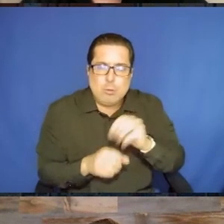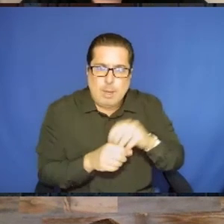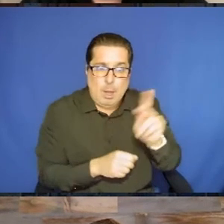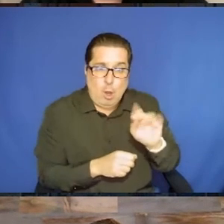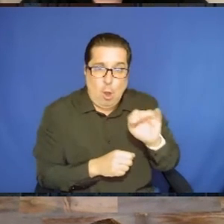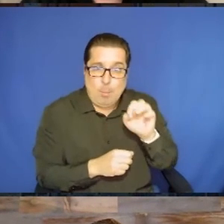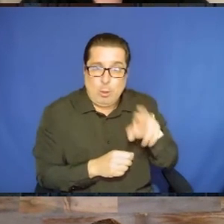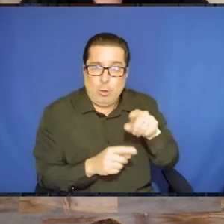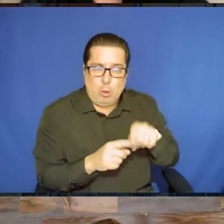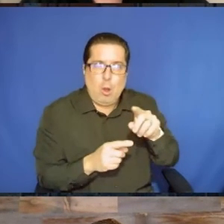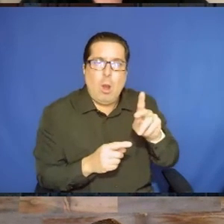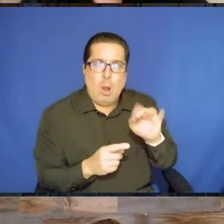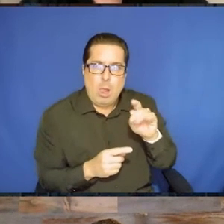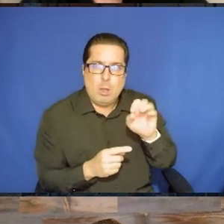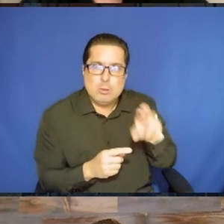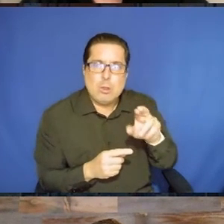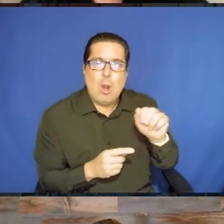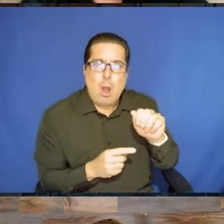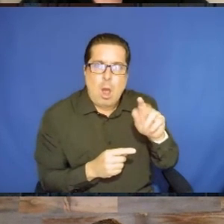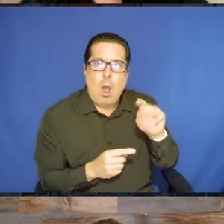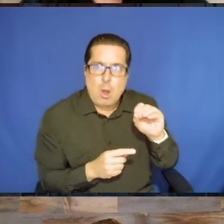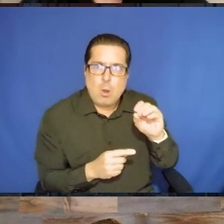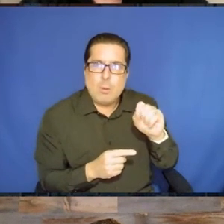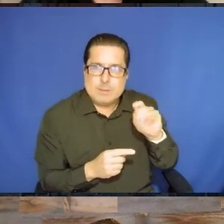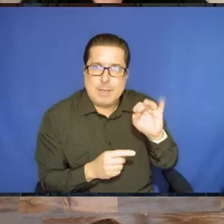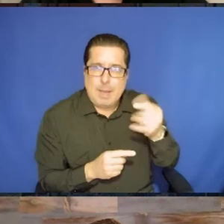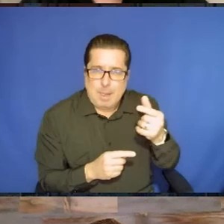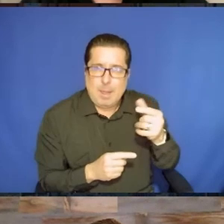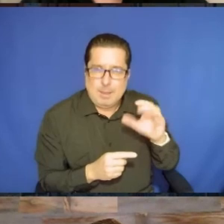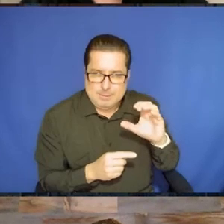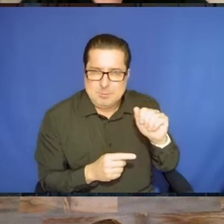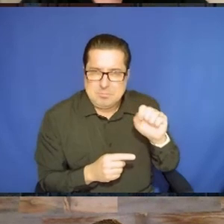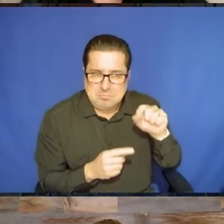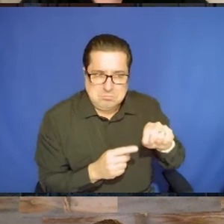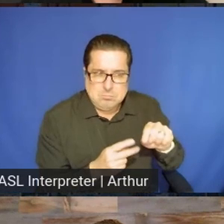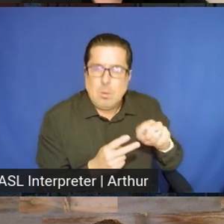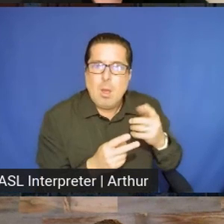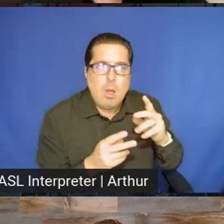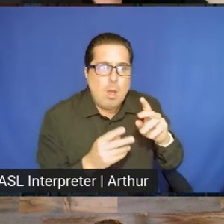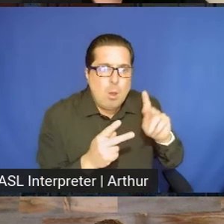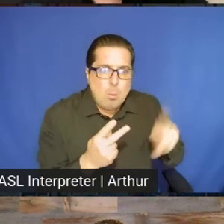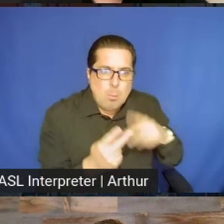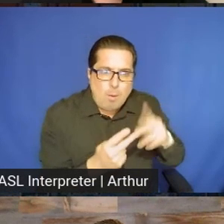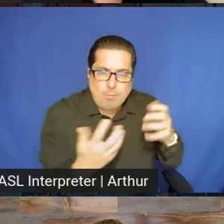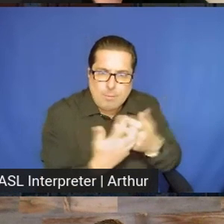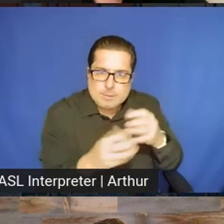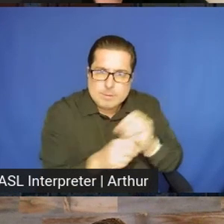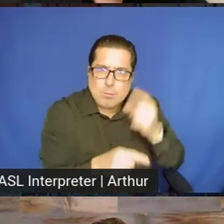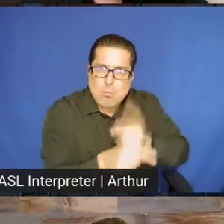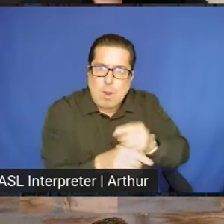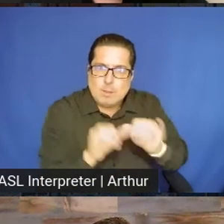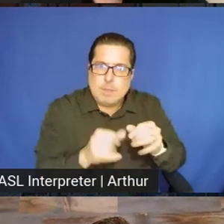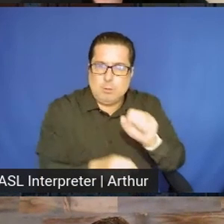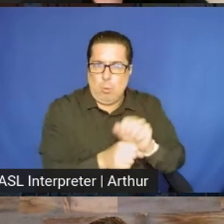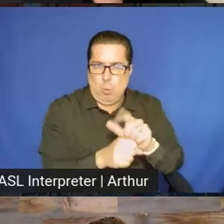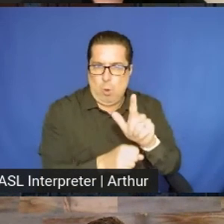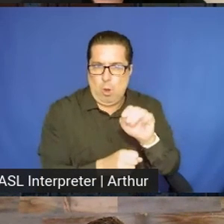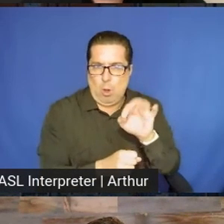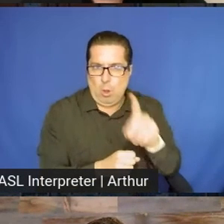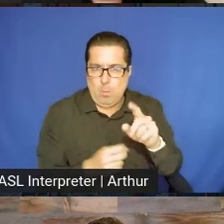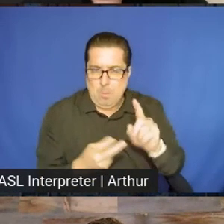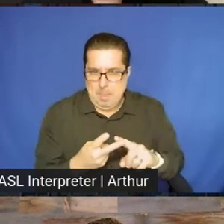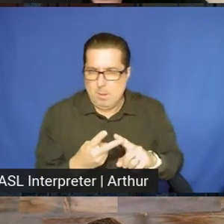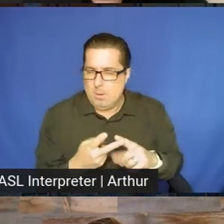autoscaler, how do I ensure that these workloads are going to be perfectly fit or right sized to your workloads? And then on the other